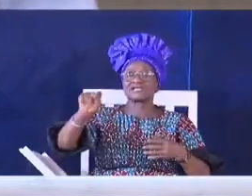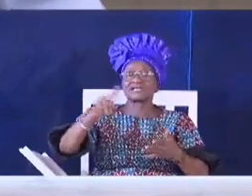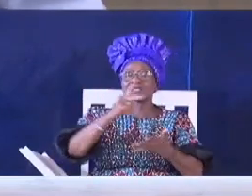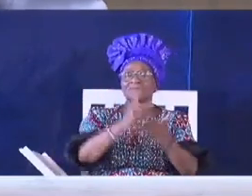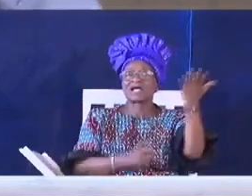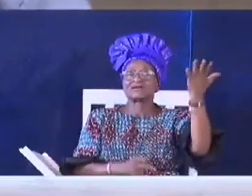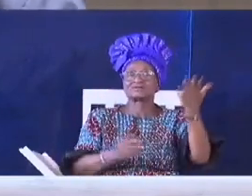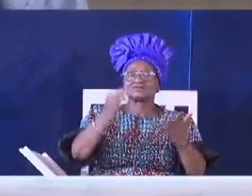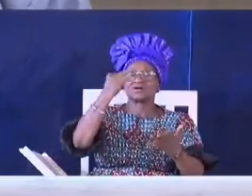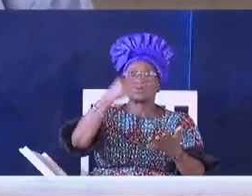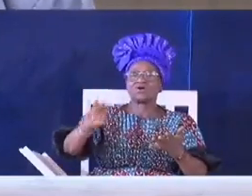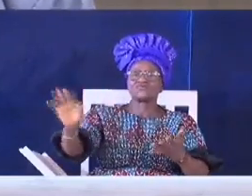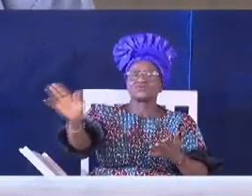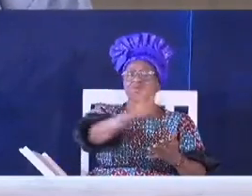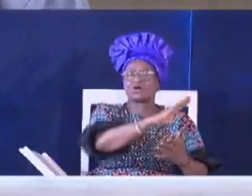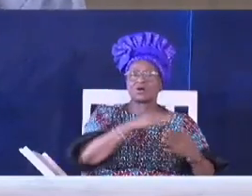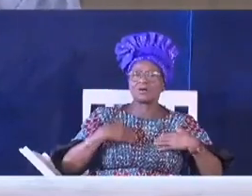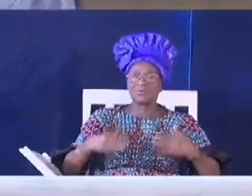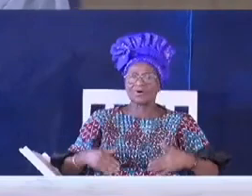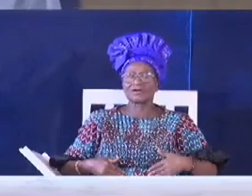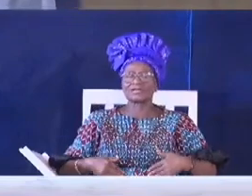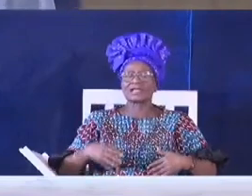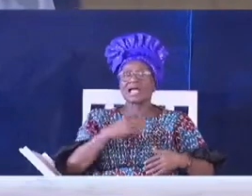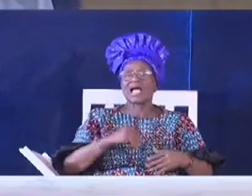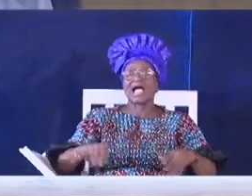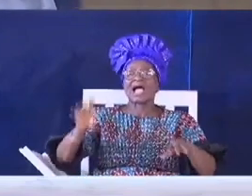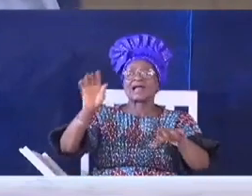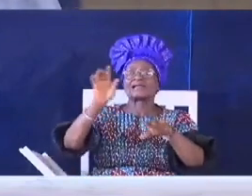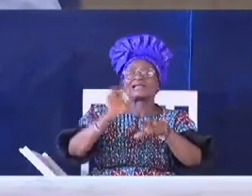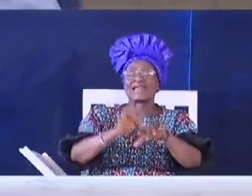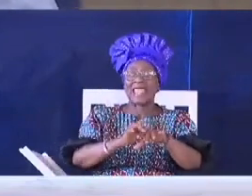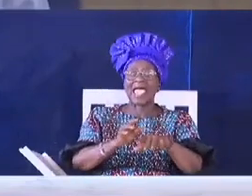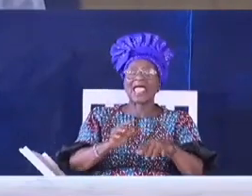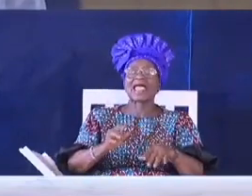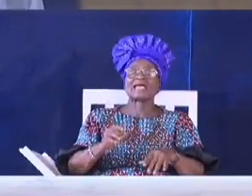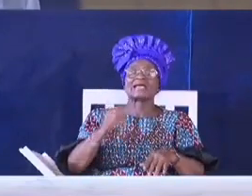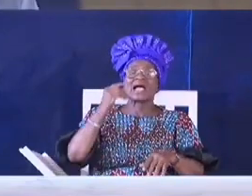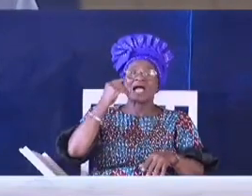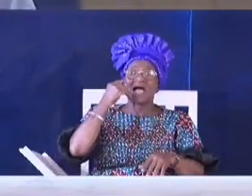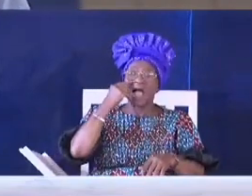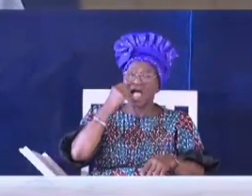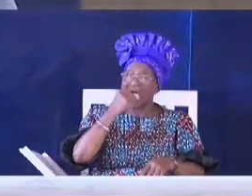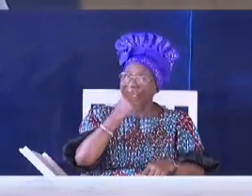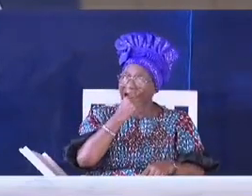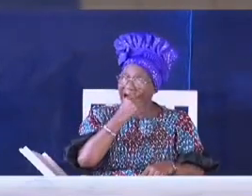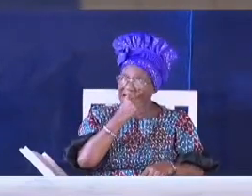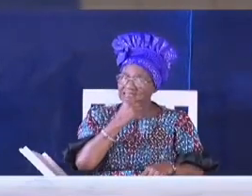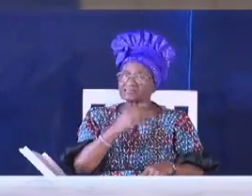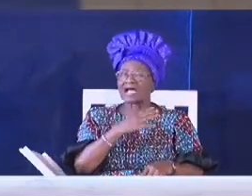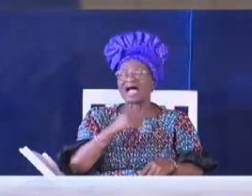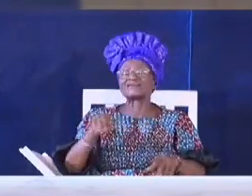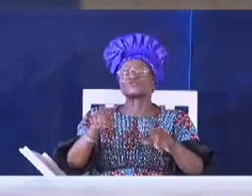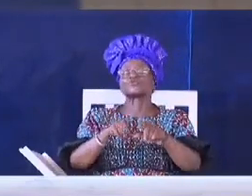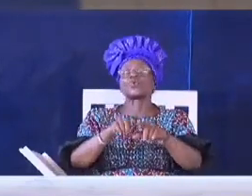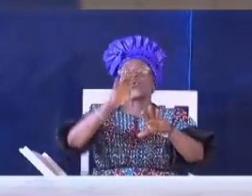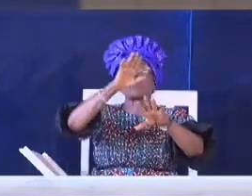hand, legs, head, eyes, and so on and so forth.